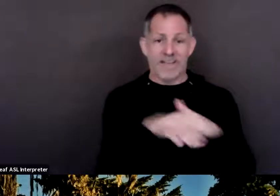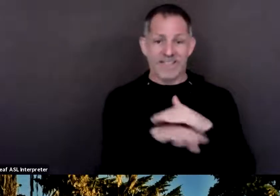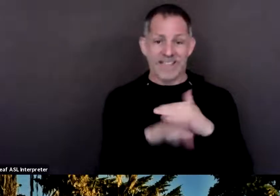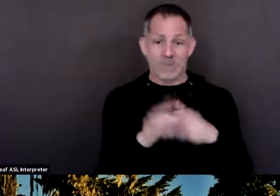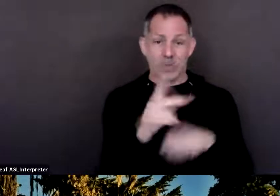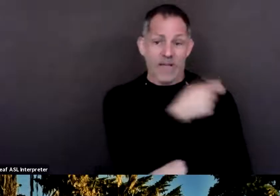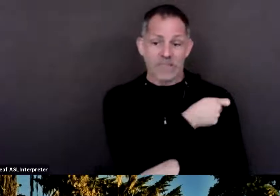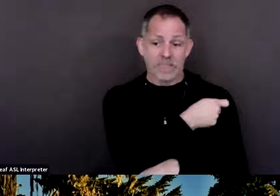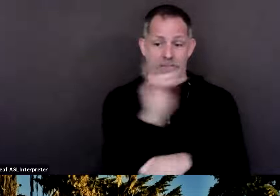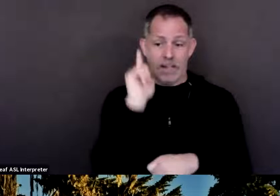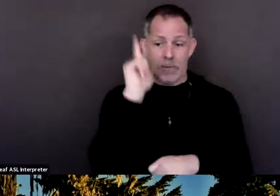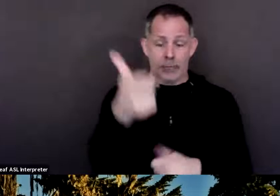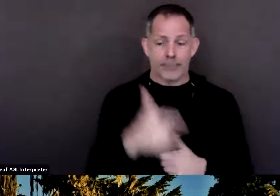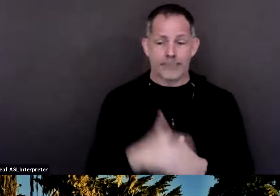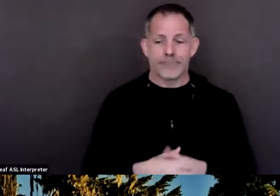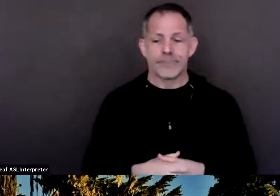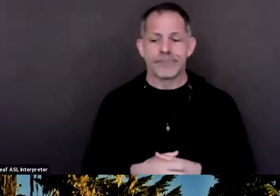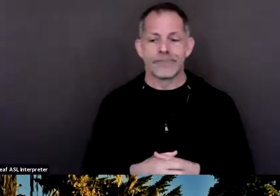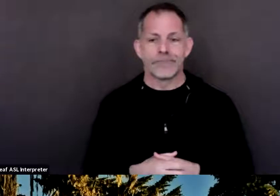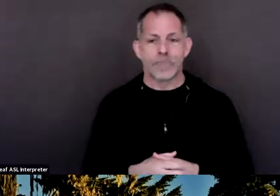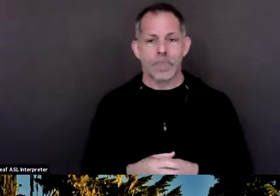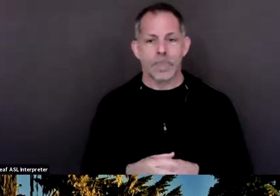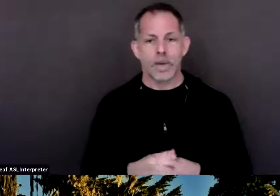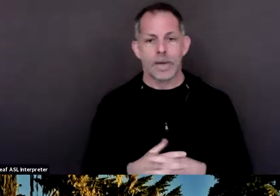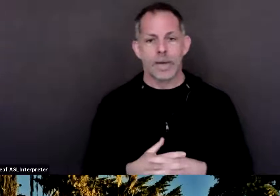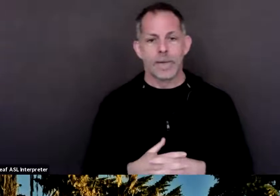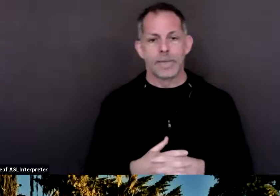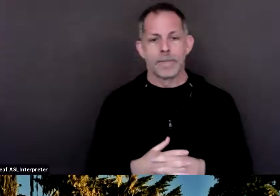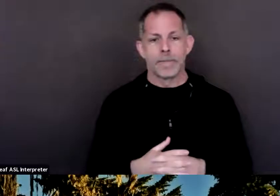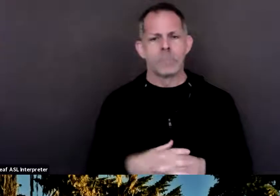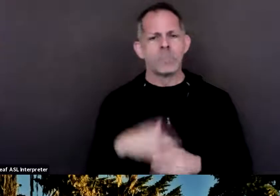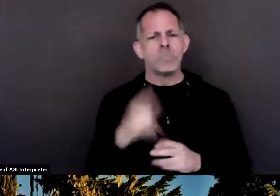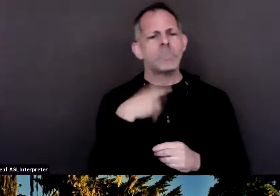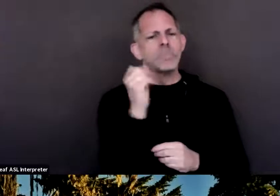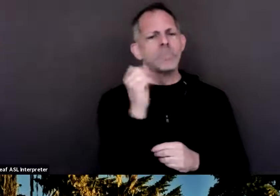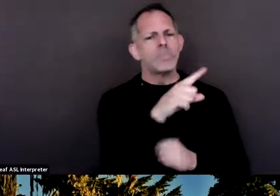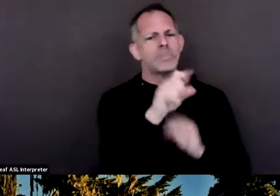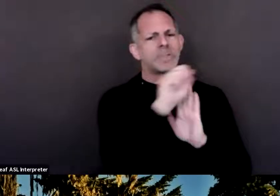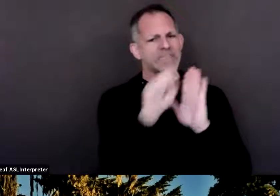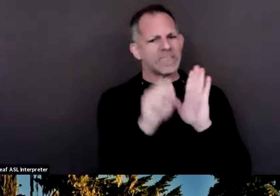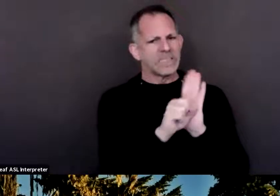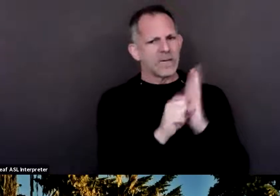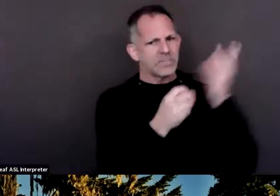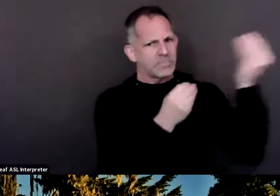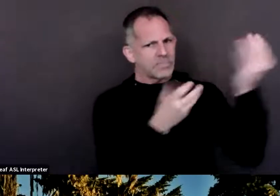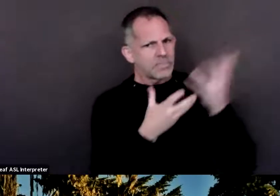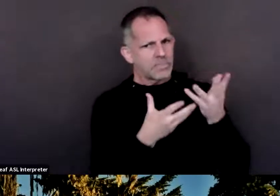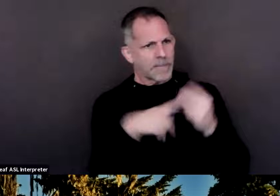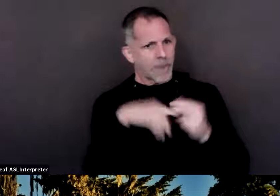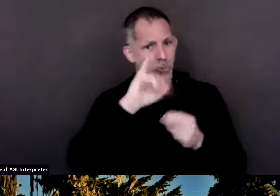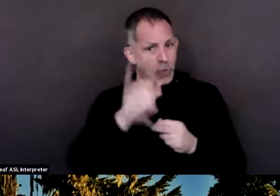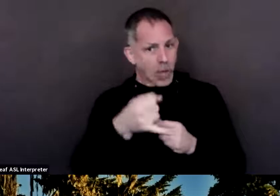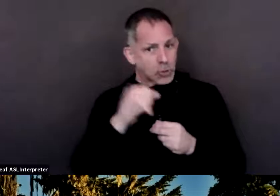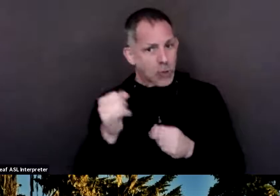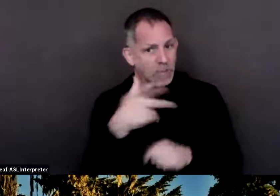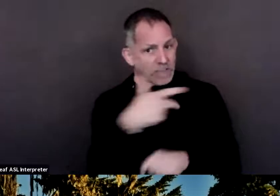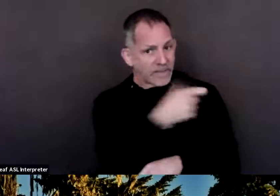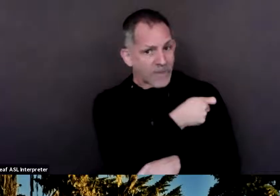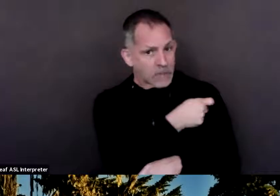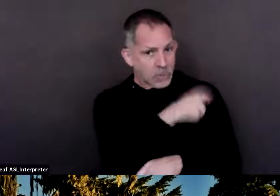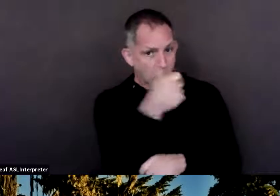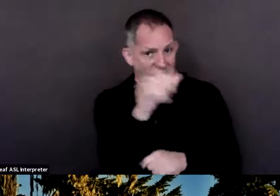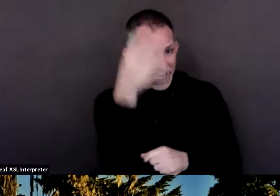Has the state given an update on the Johnson & Johnson situation? If guidance were to change this week, how